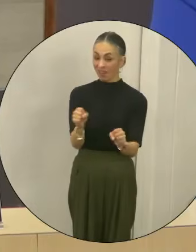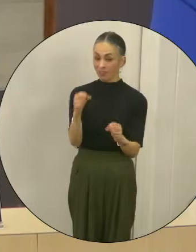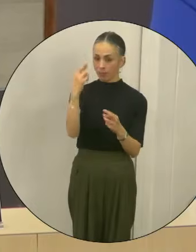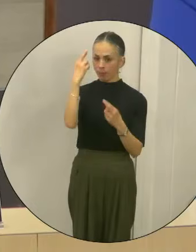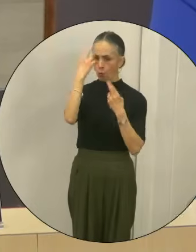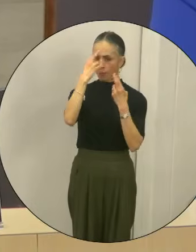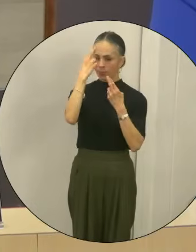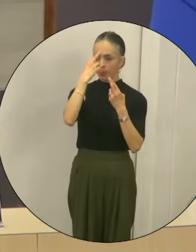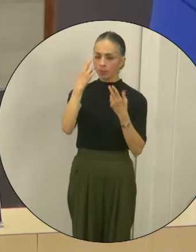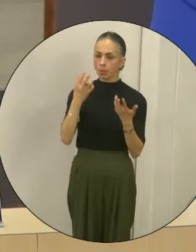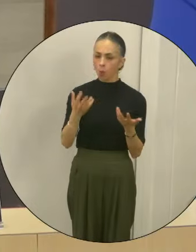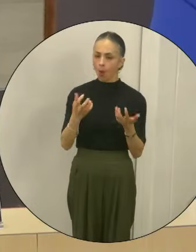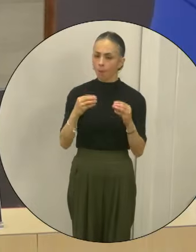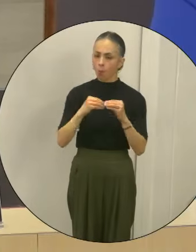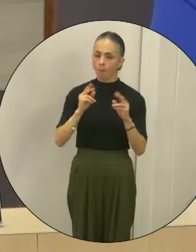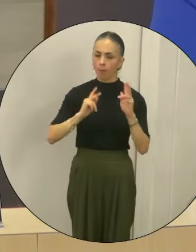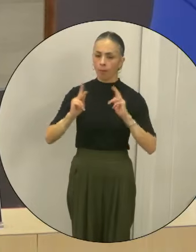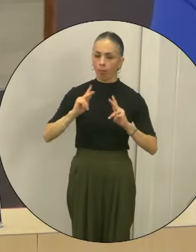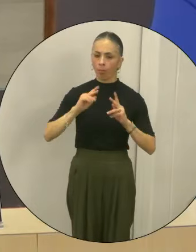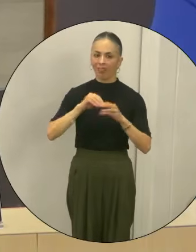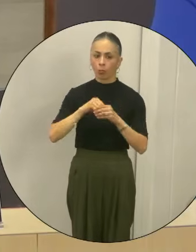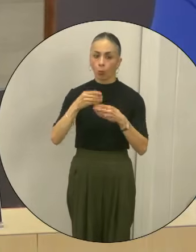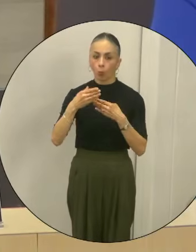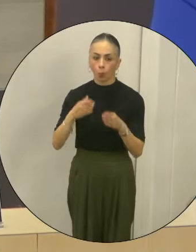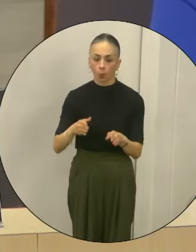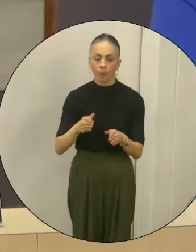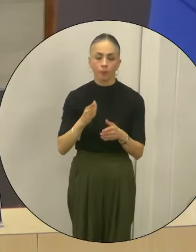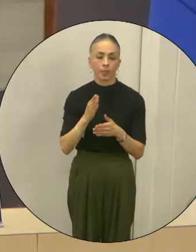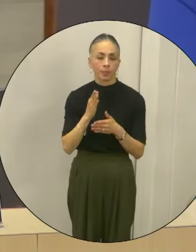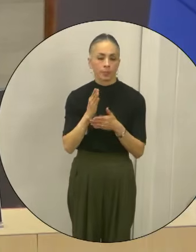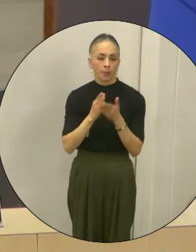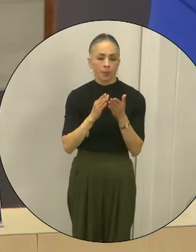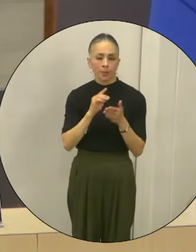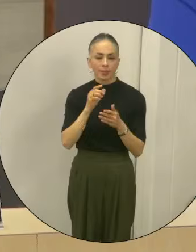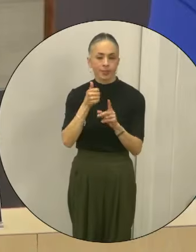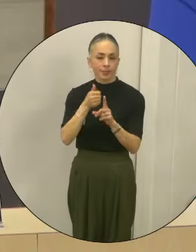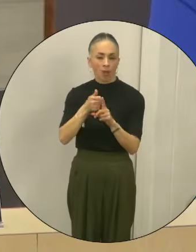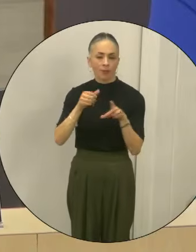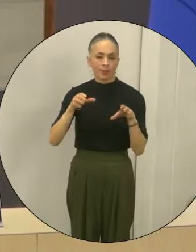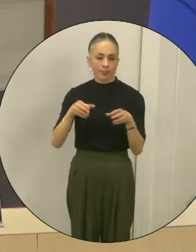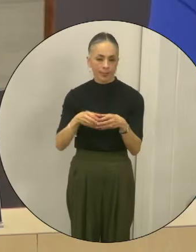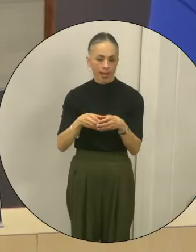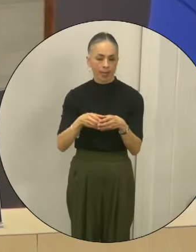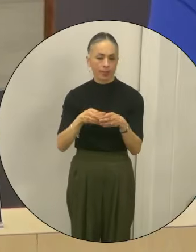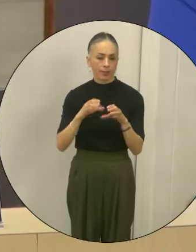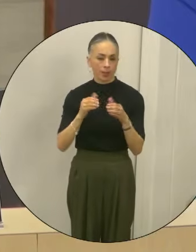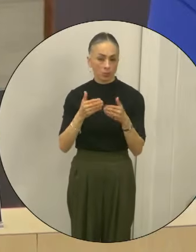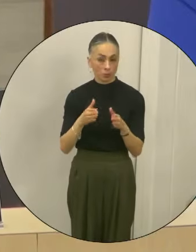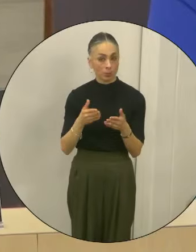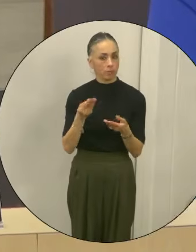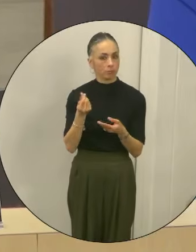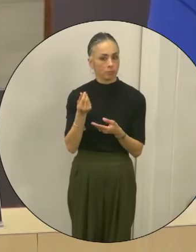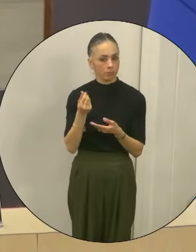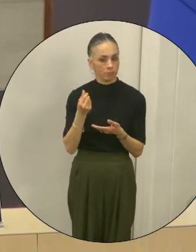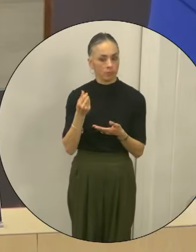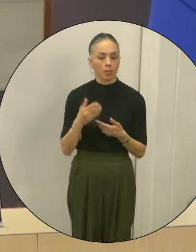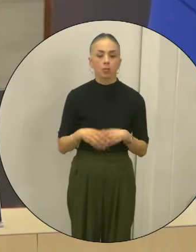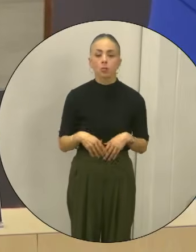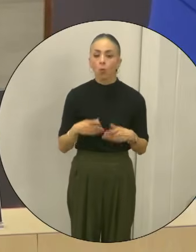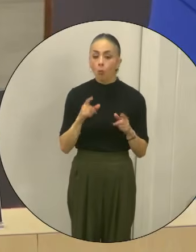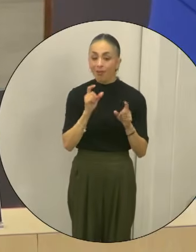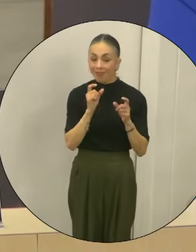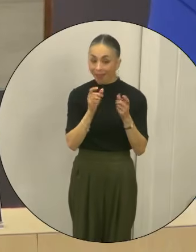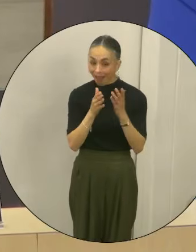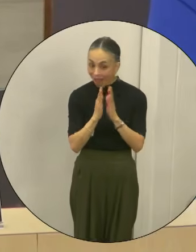more, you know, people in the room in some of our self-contains. Cost more money, right? So when we start asking for these